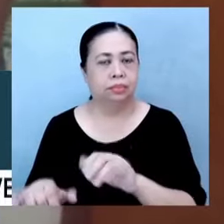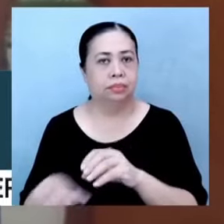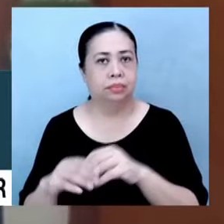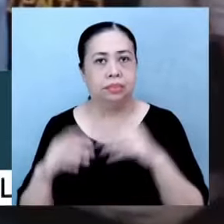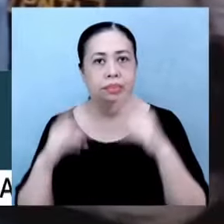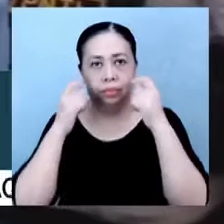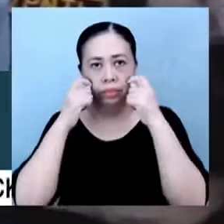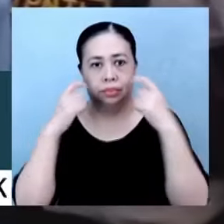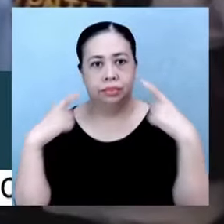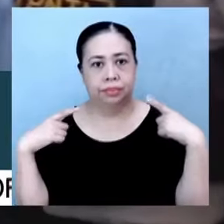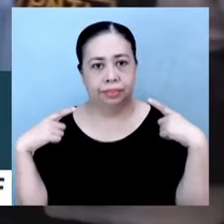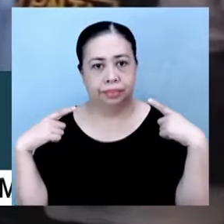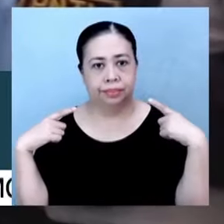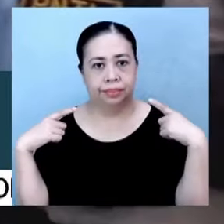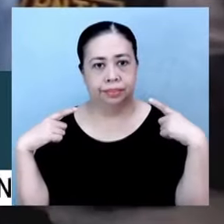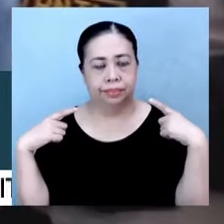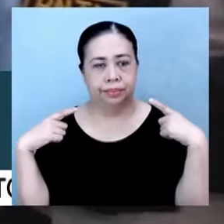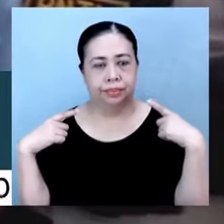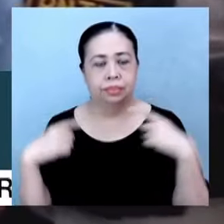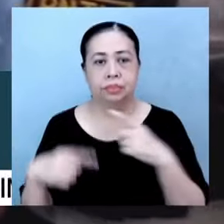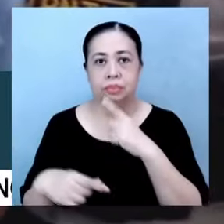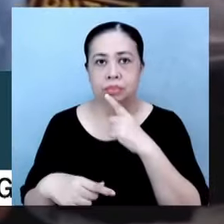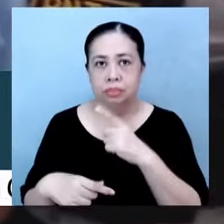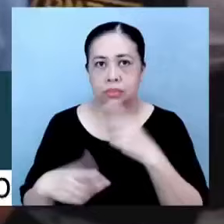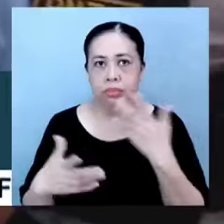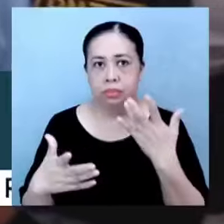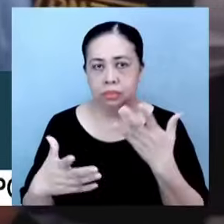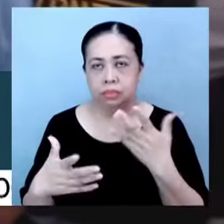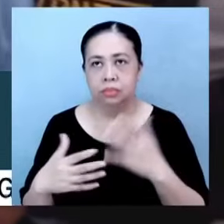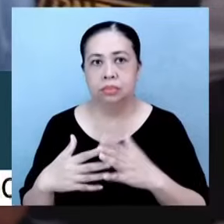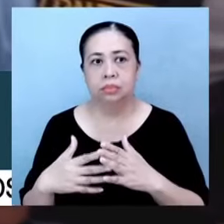Timor-Leste. Asked to confirm the